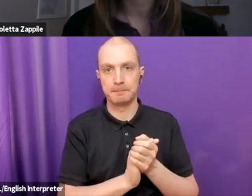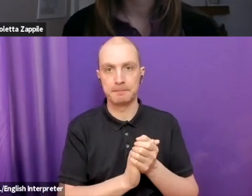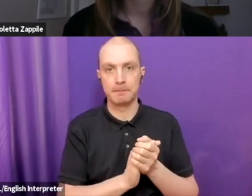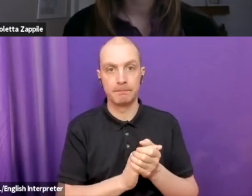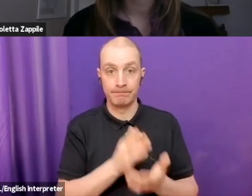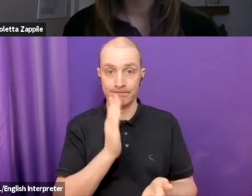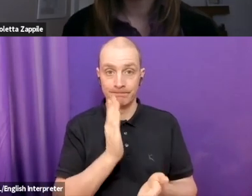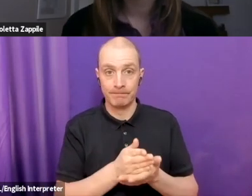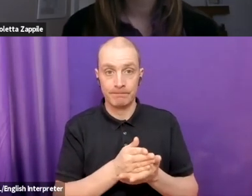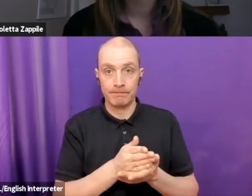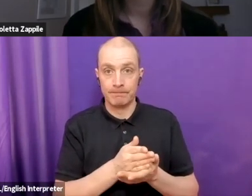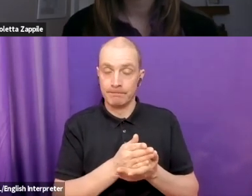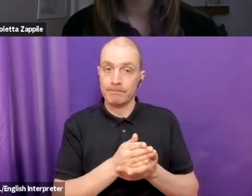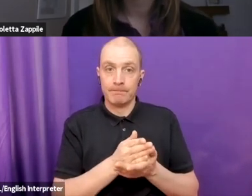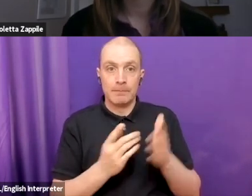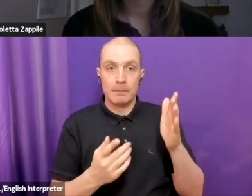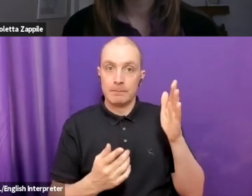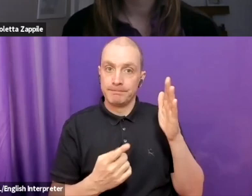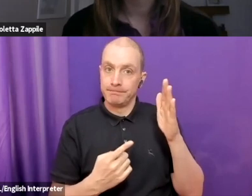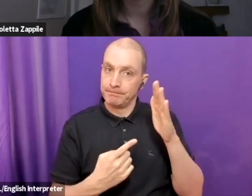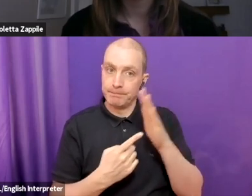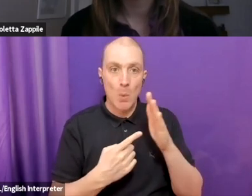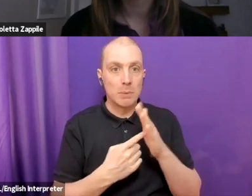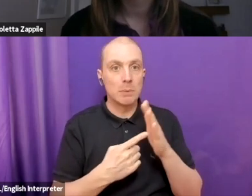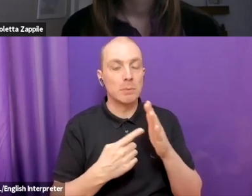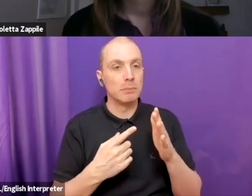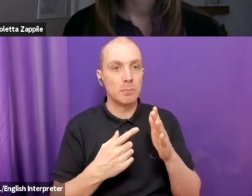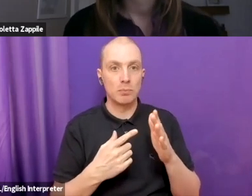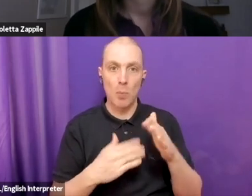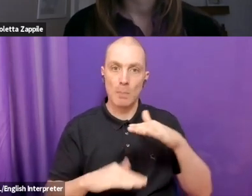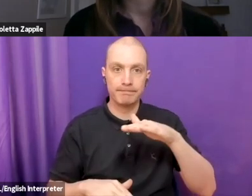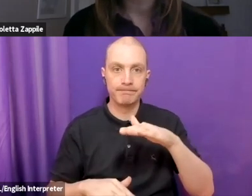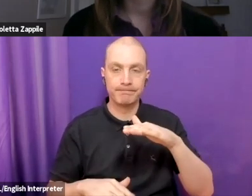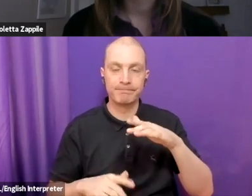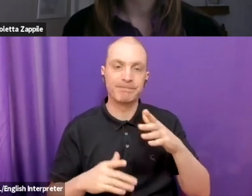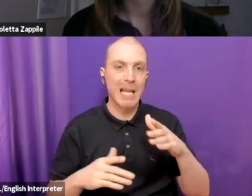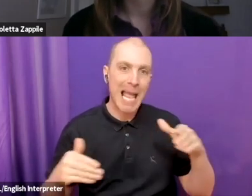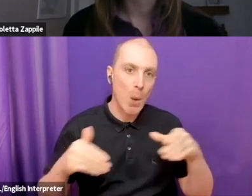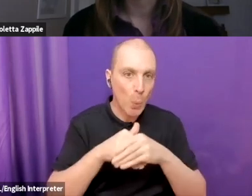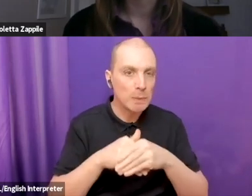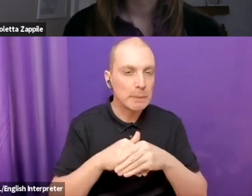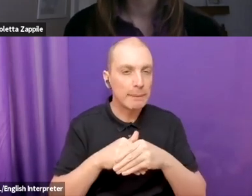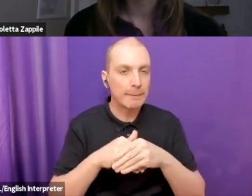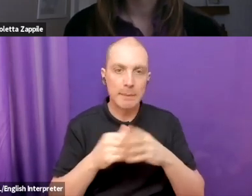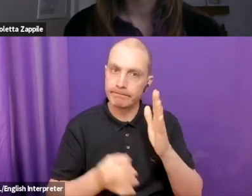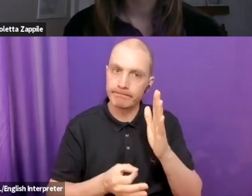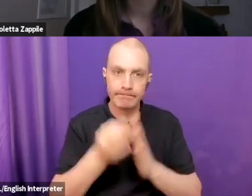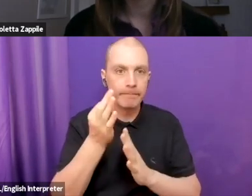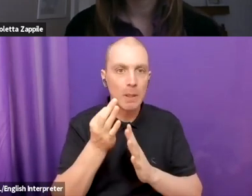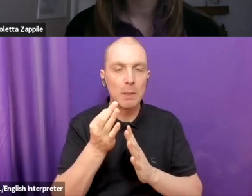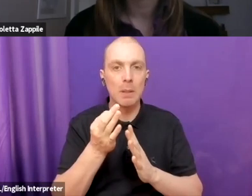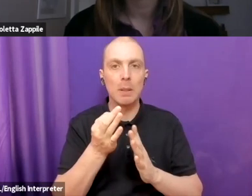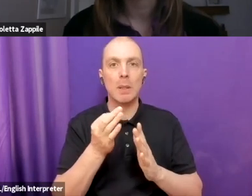Definitely, it's extremely important to be inclusive as possible, and also something that we stress